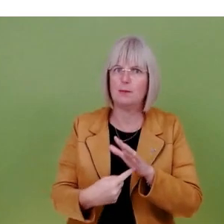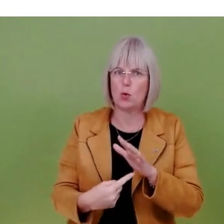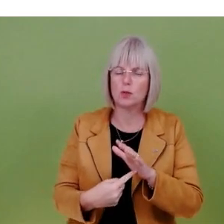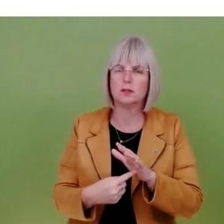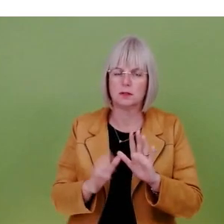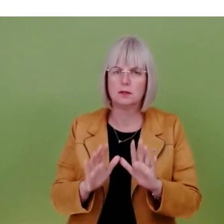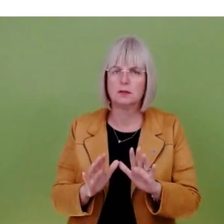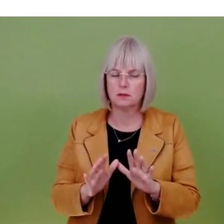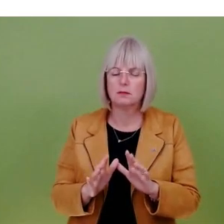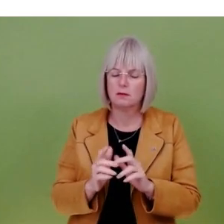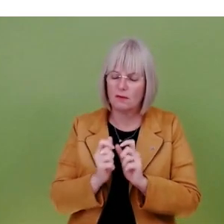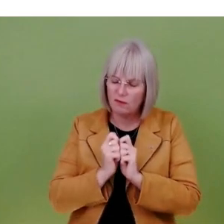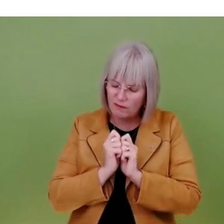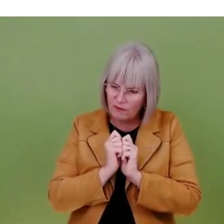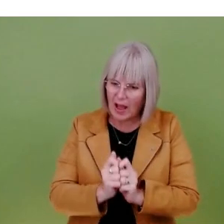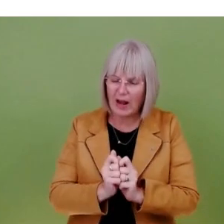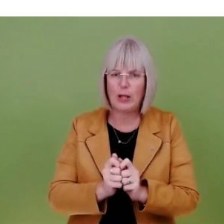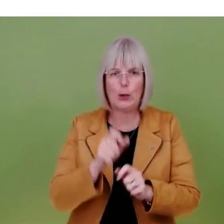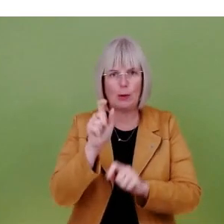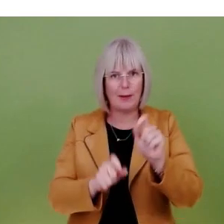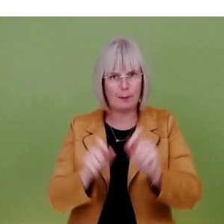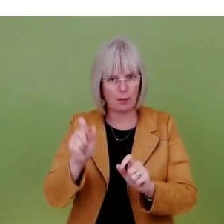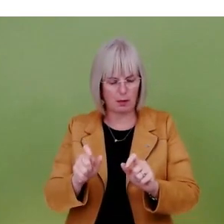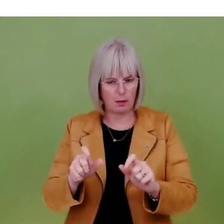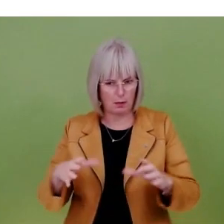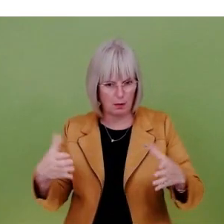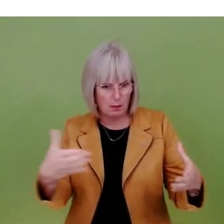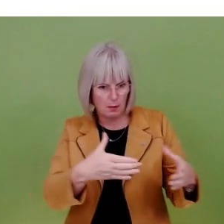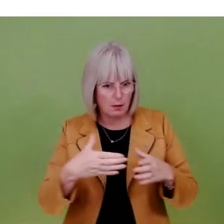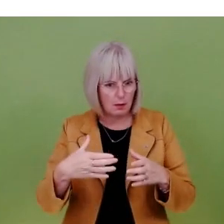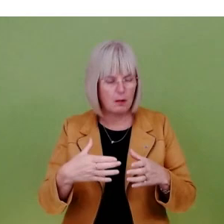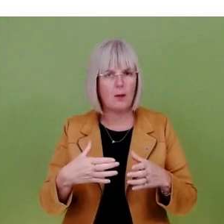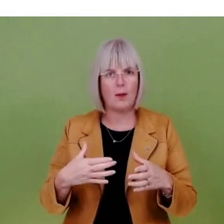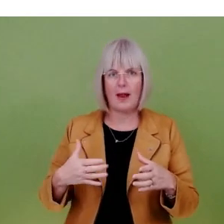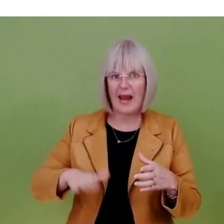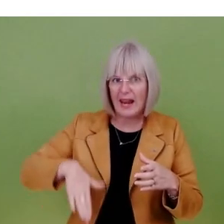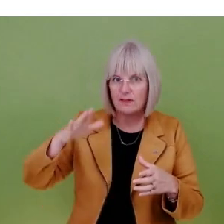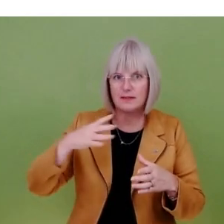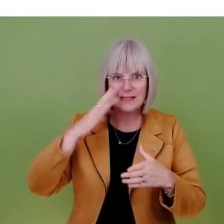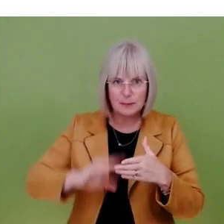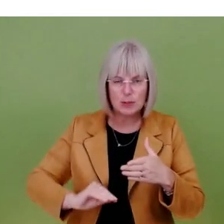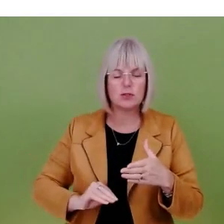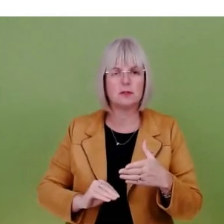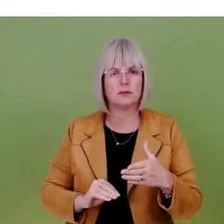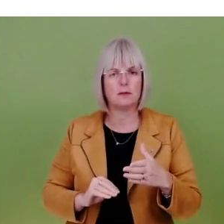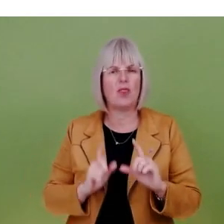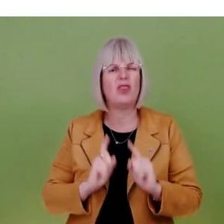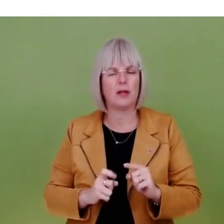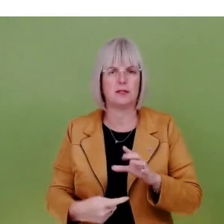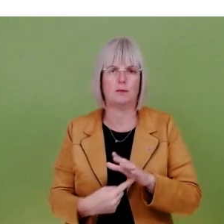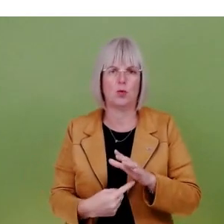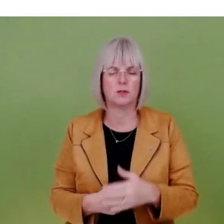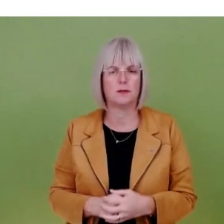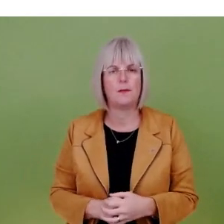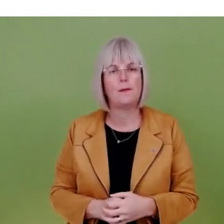value of having people with lived experience to share, normalise is so important. So I'm going to move on to what will probably be our last question